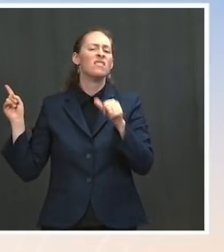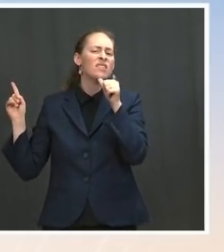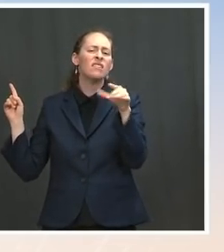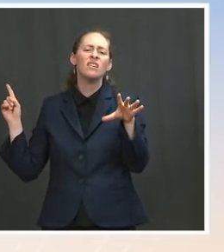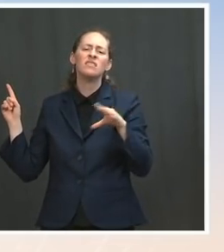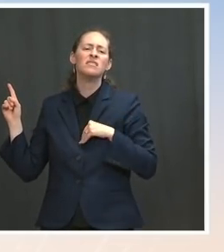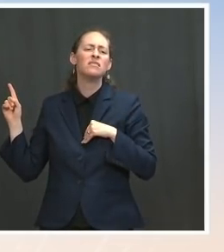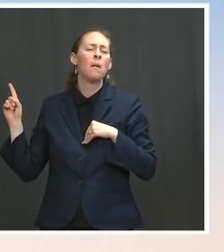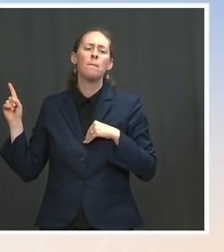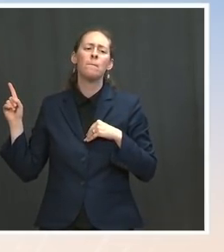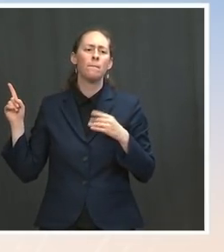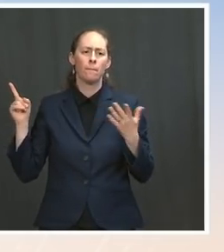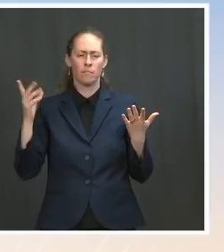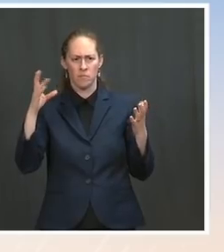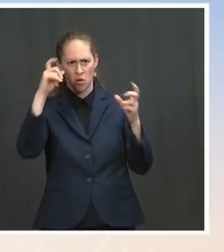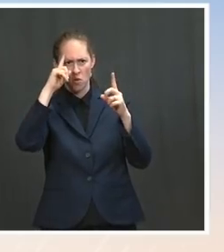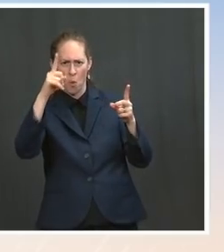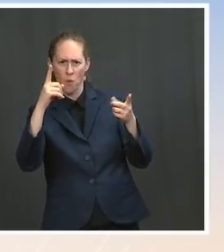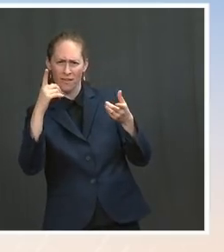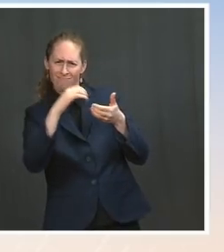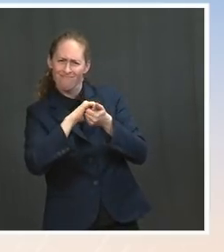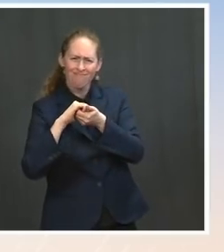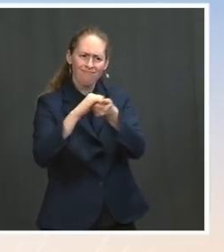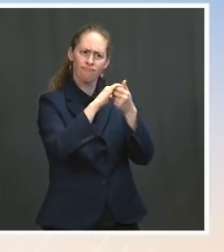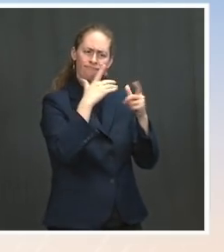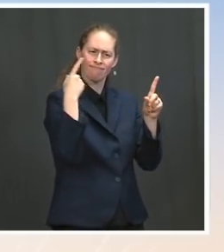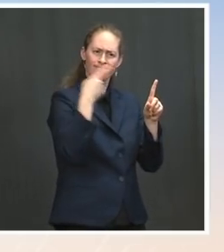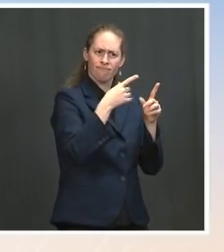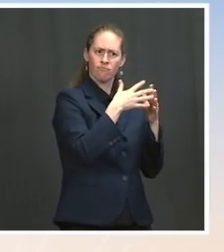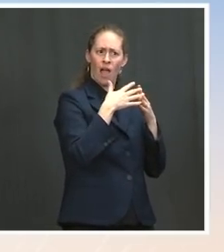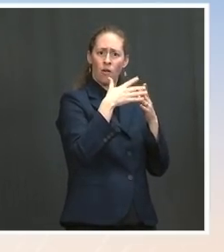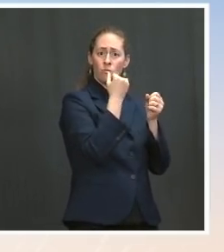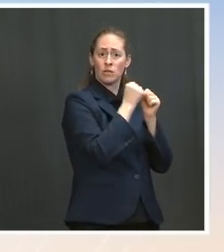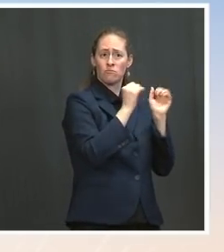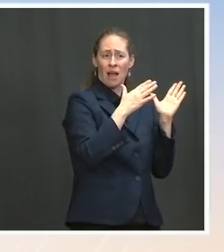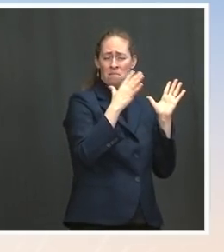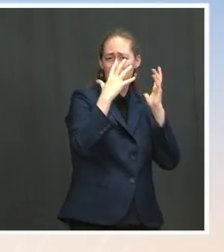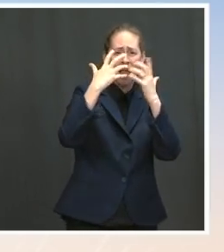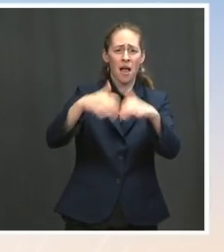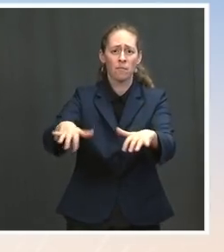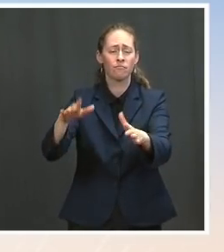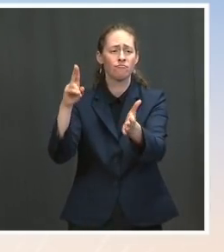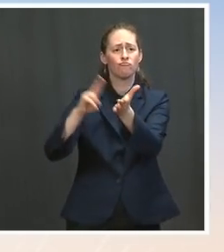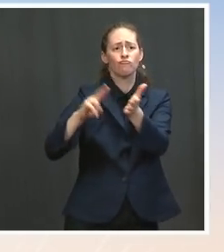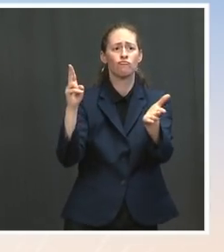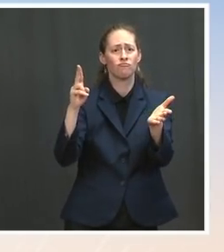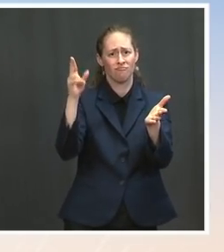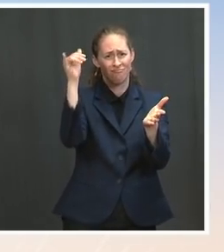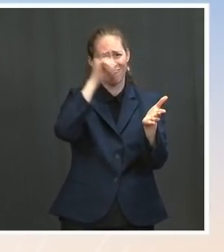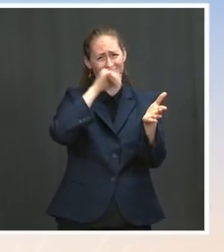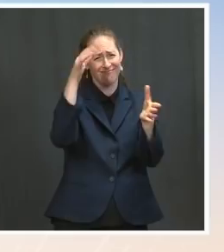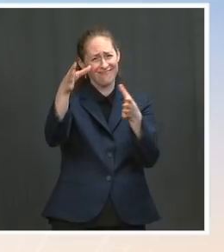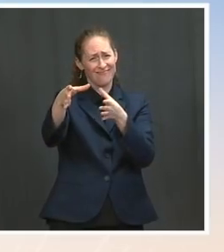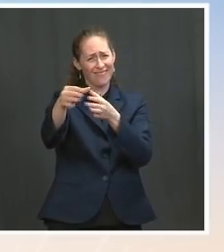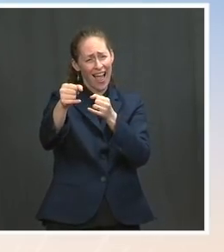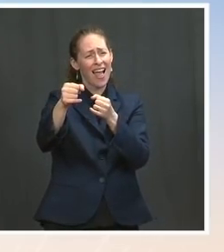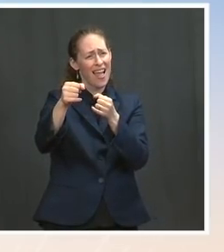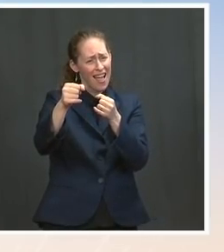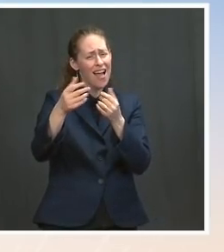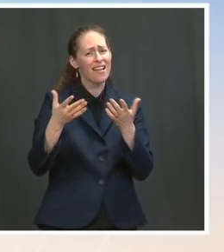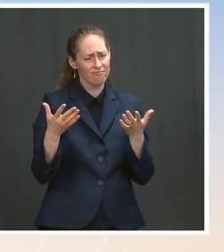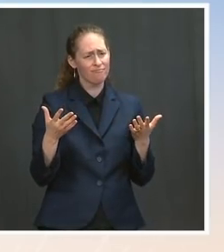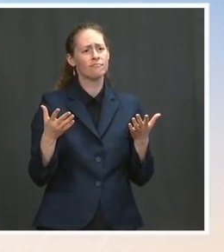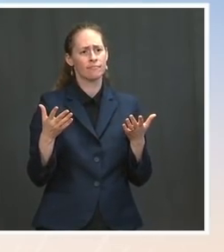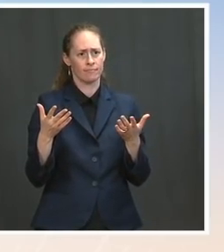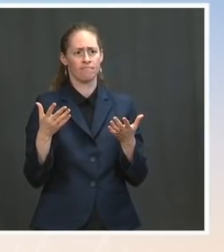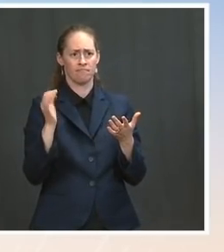Plan passed in a very quick timeline for how legislation moves forward, very fast. And there's historic